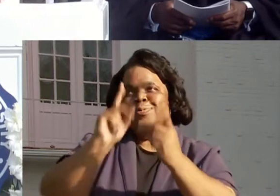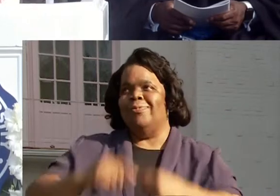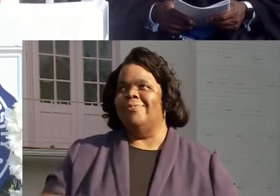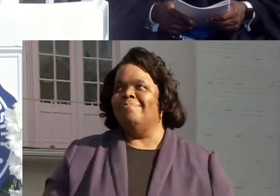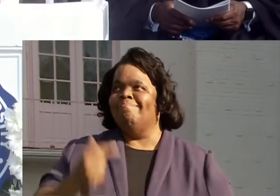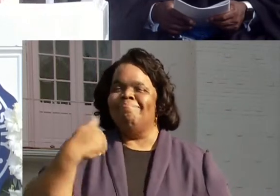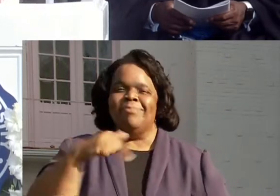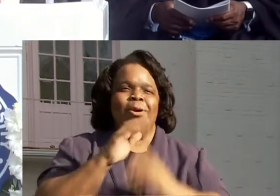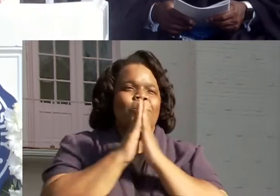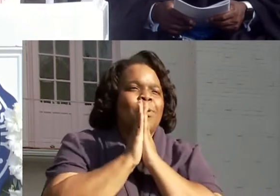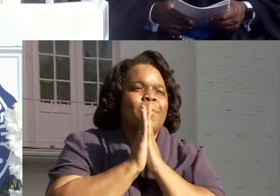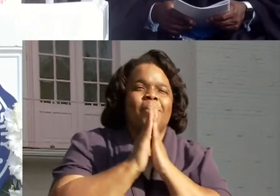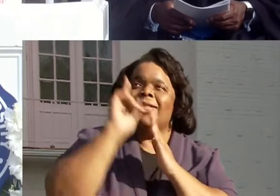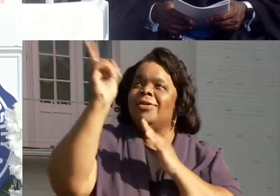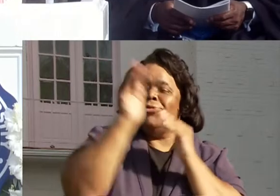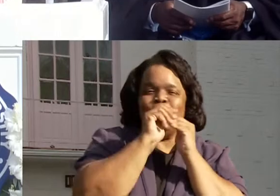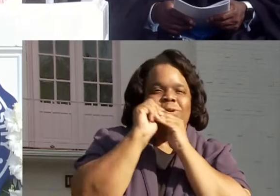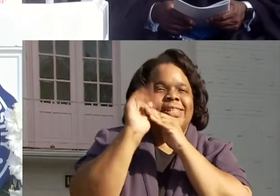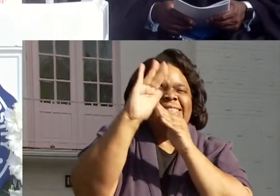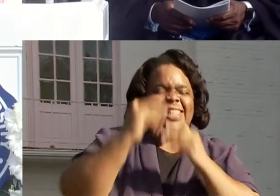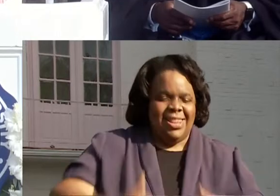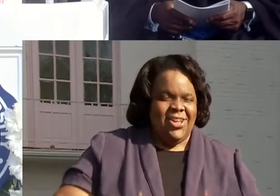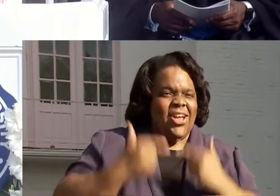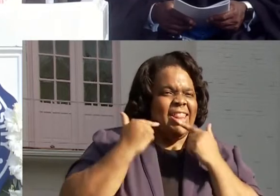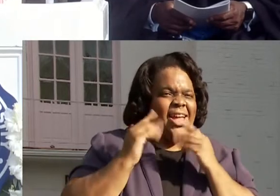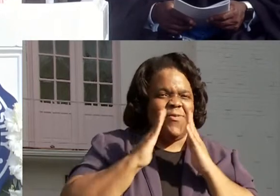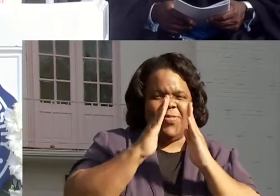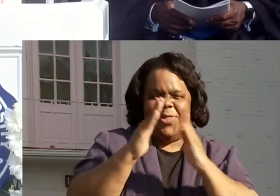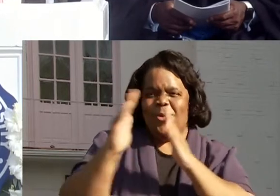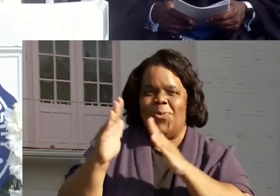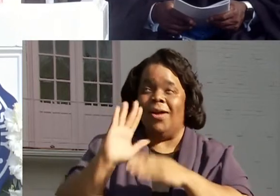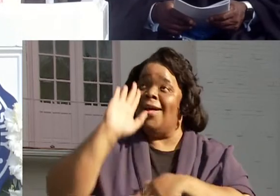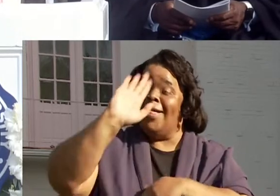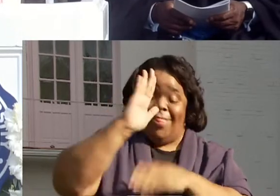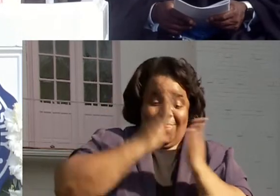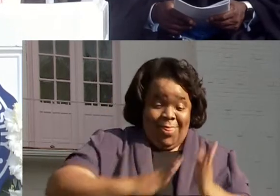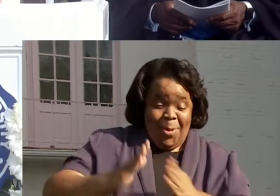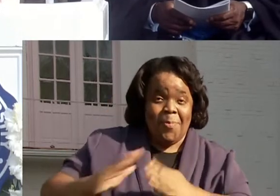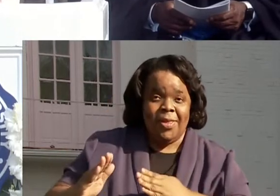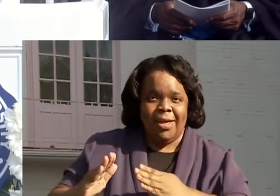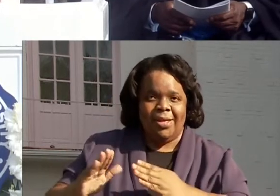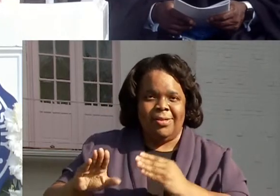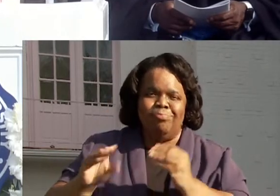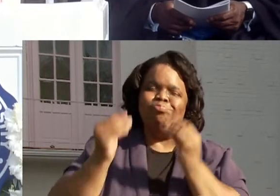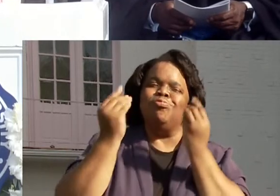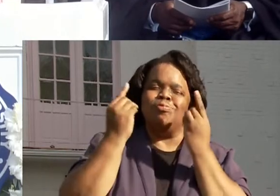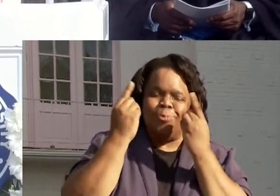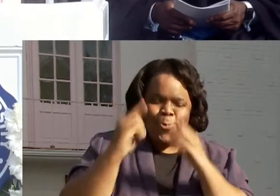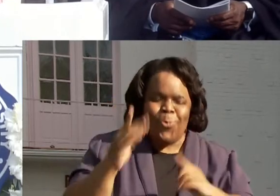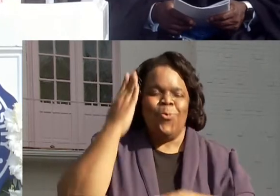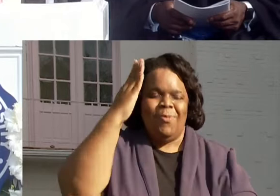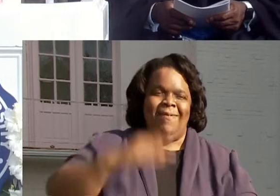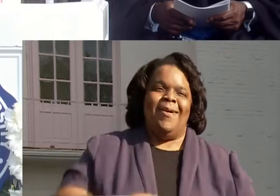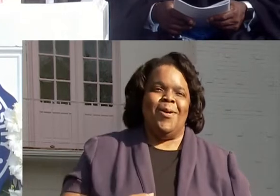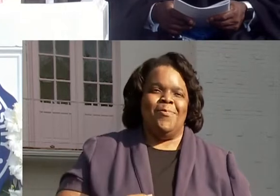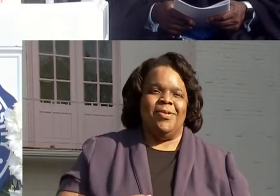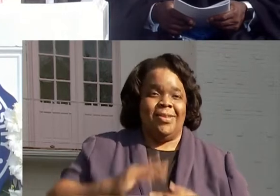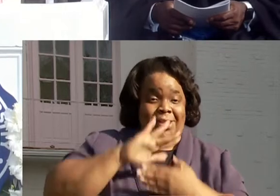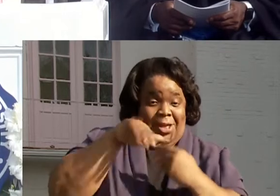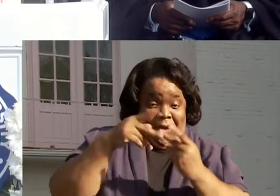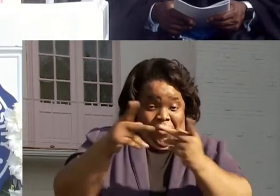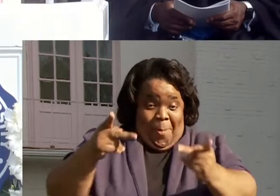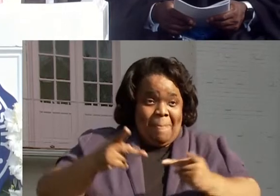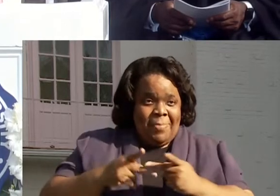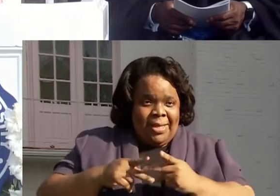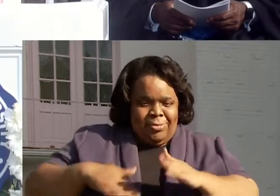pray that you would direct their steps, their path, their plans for them would prosper, that every place you have determined that